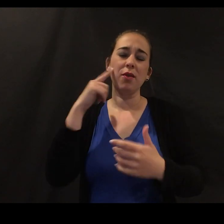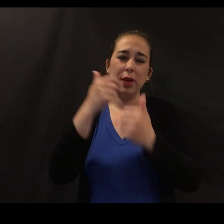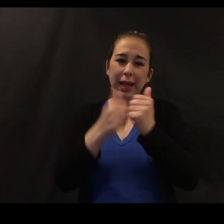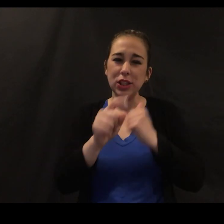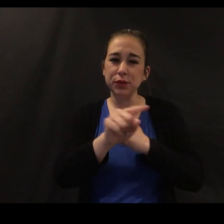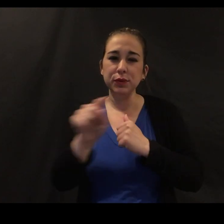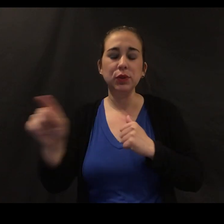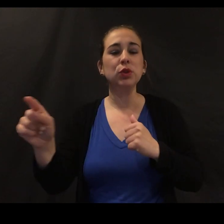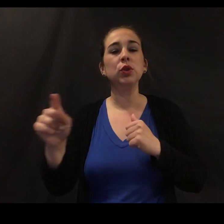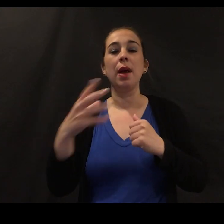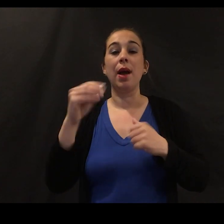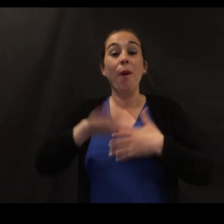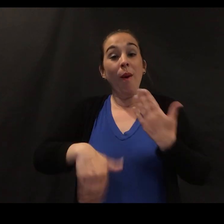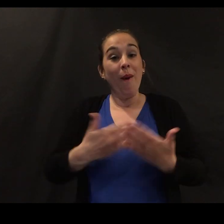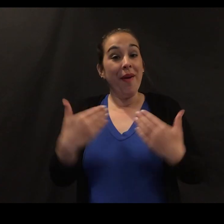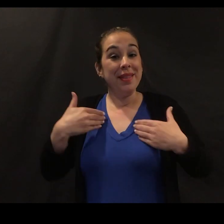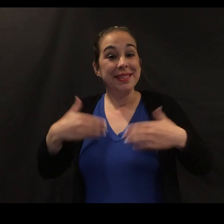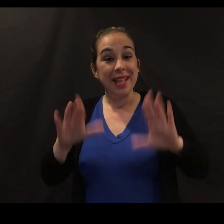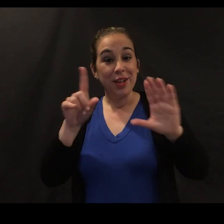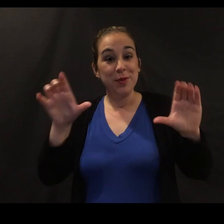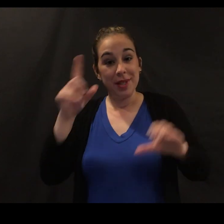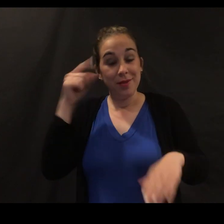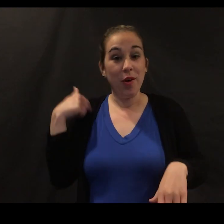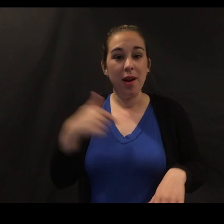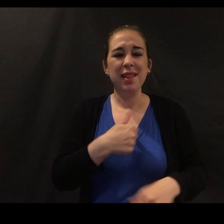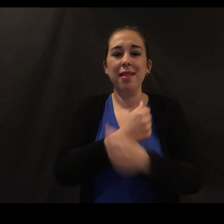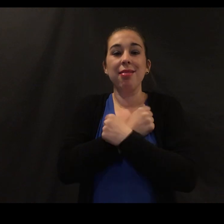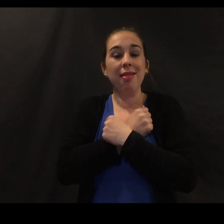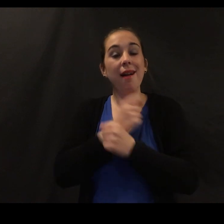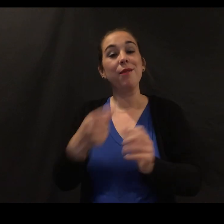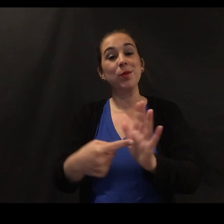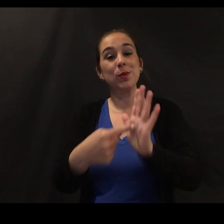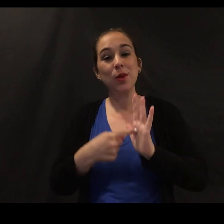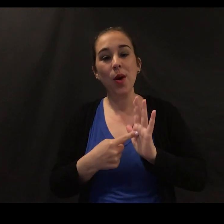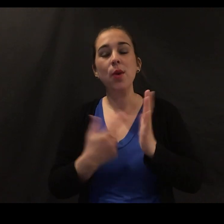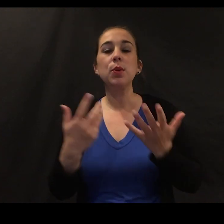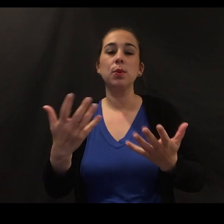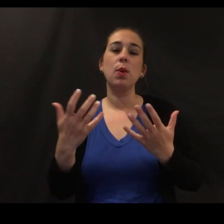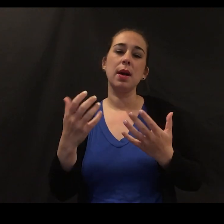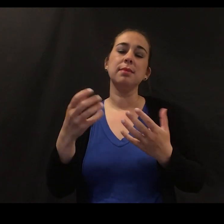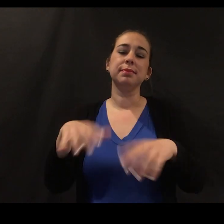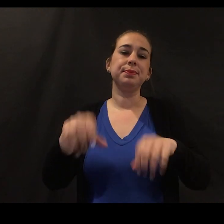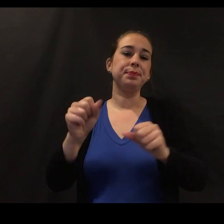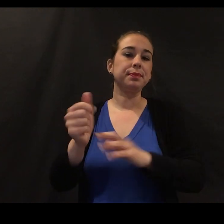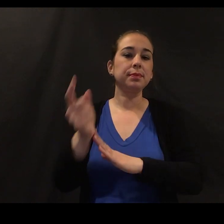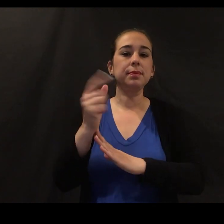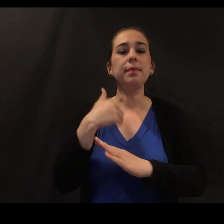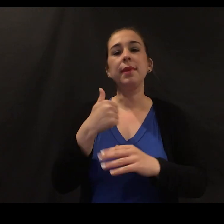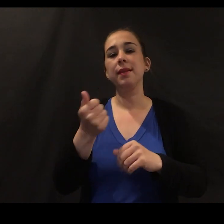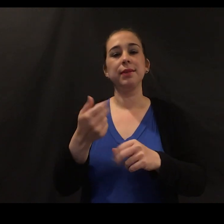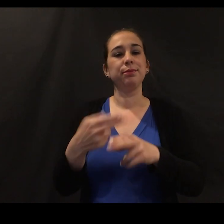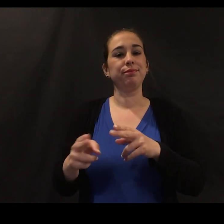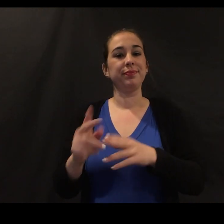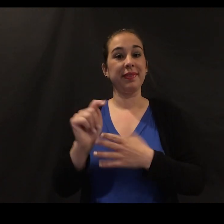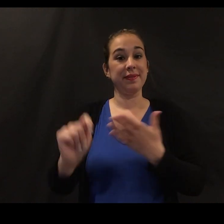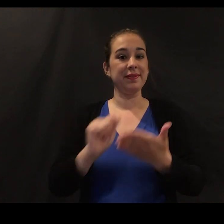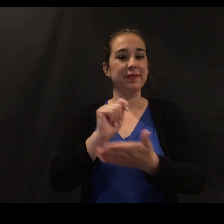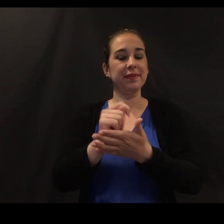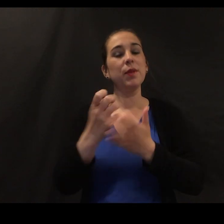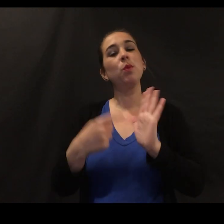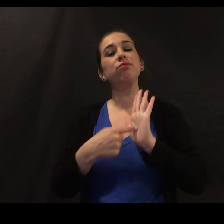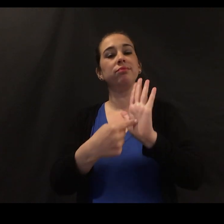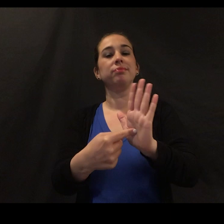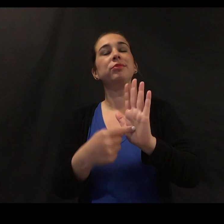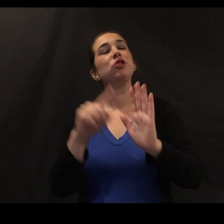for the sacrifices that you make for us, the love that you show to us. And we want to take just a moment. There's a little video that we want to share with you that'll just give you a little